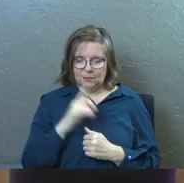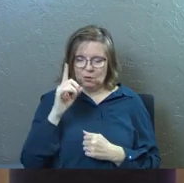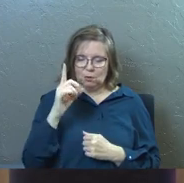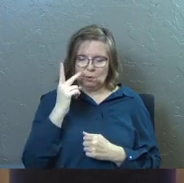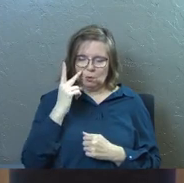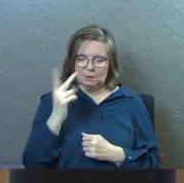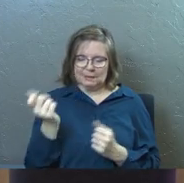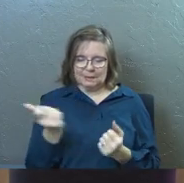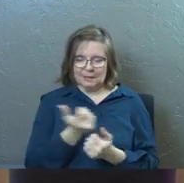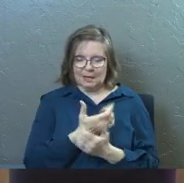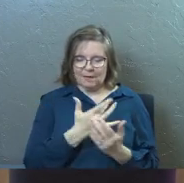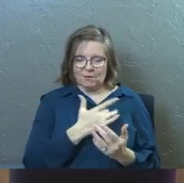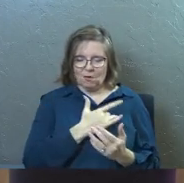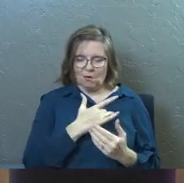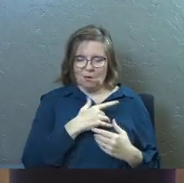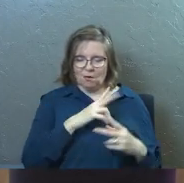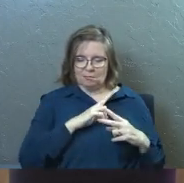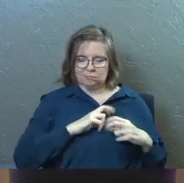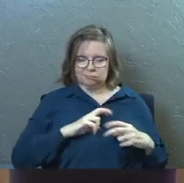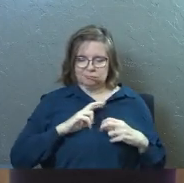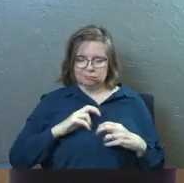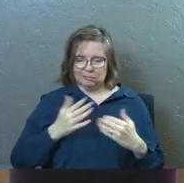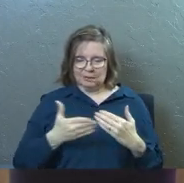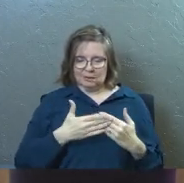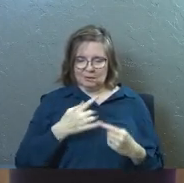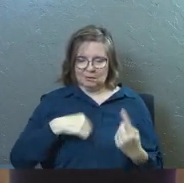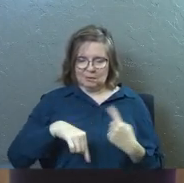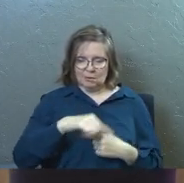you see every single heart, Lord, that's around us.